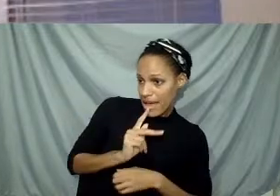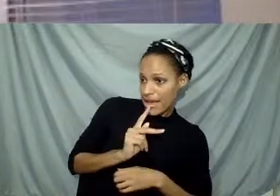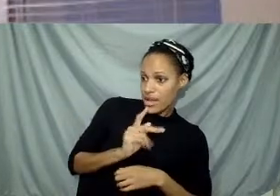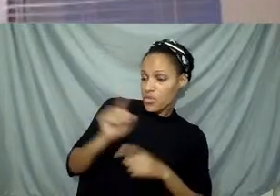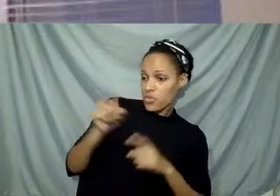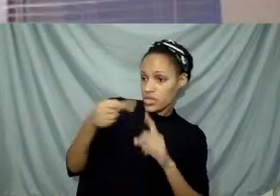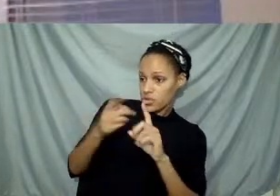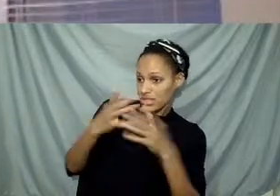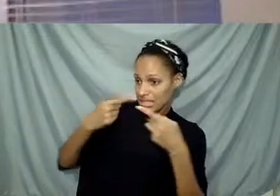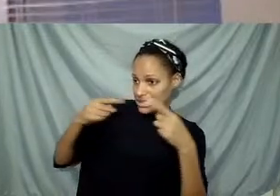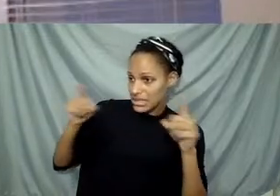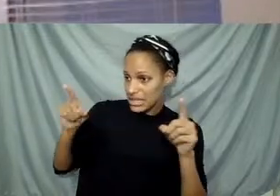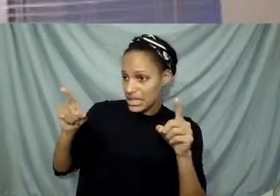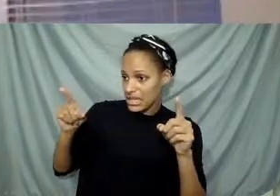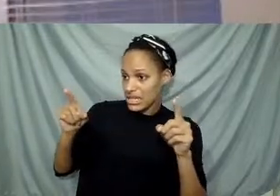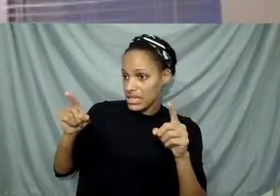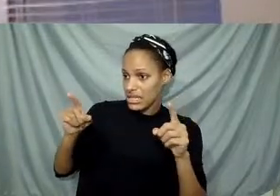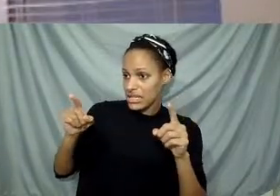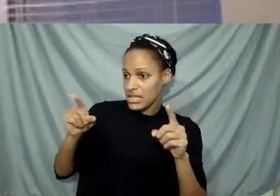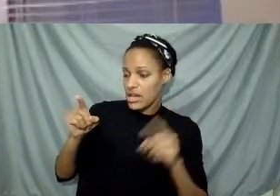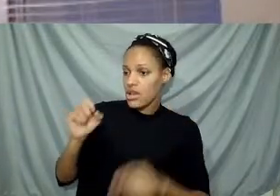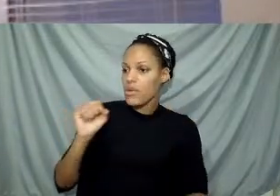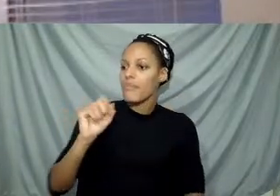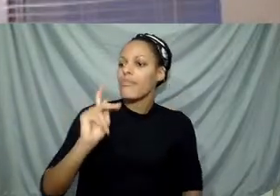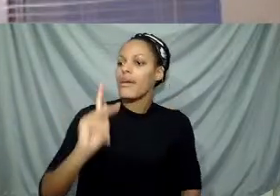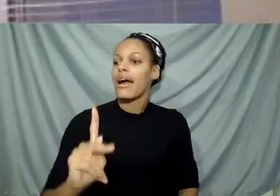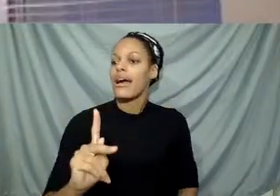back and you pull somebody else up with you.